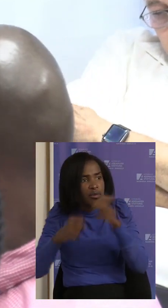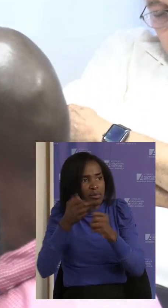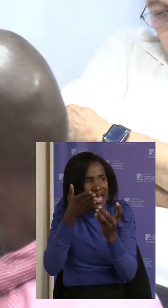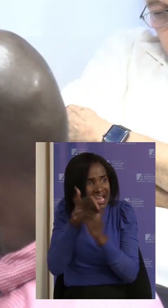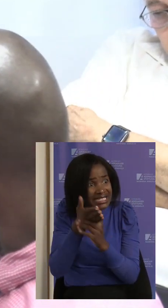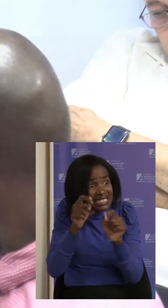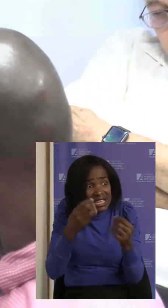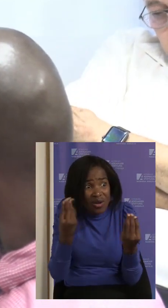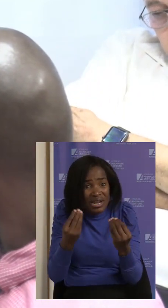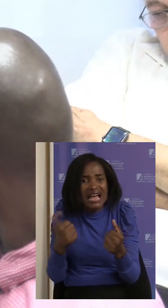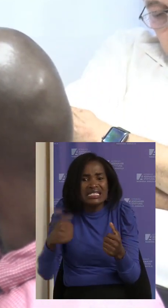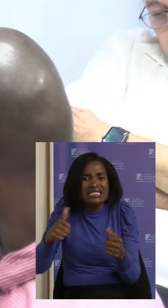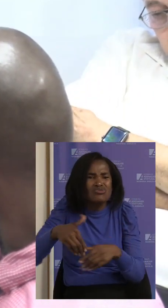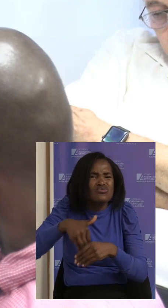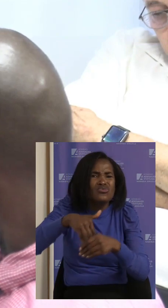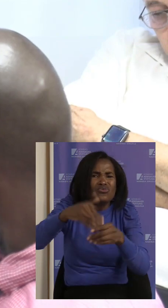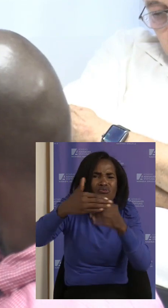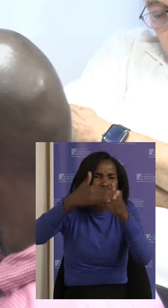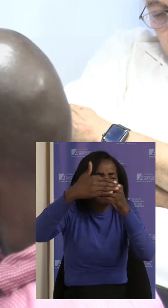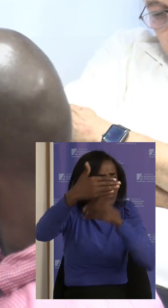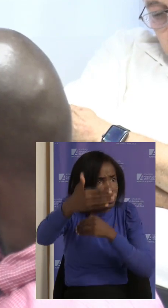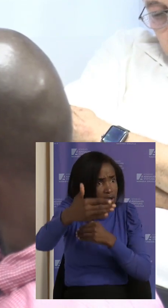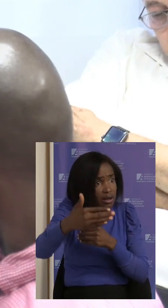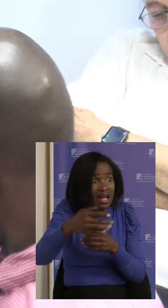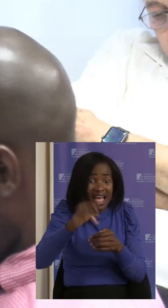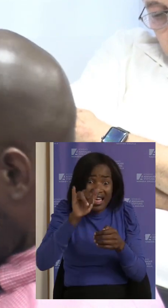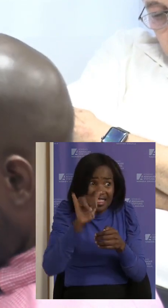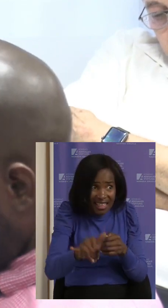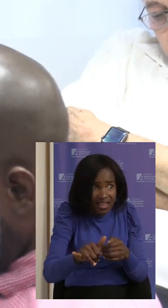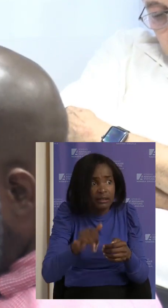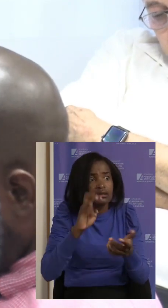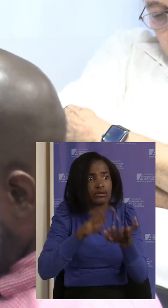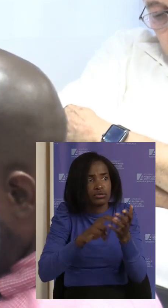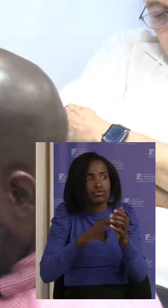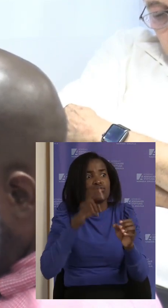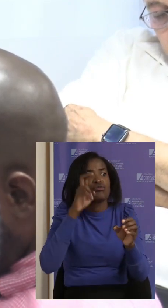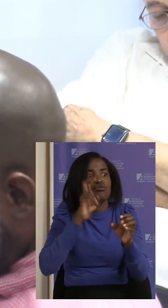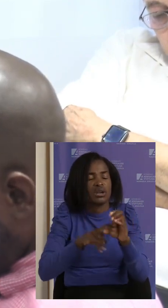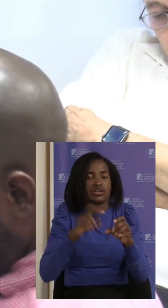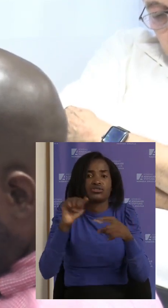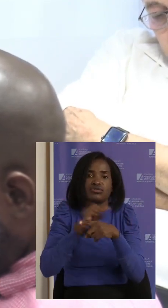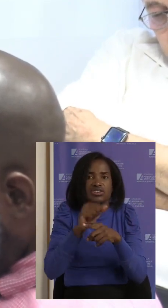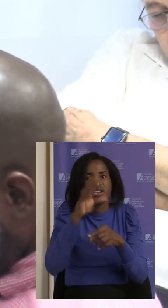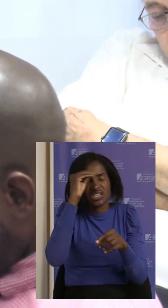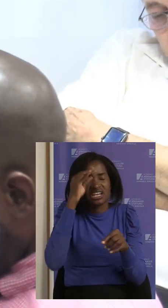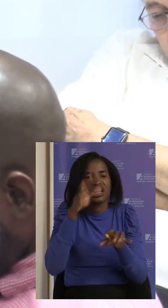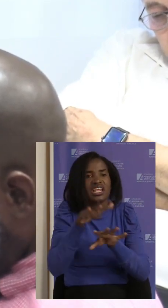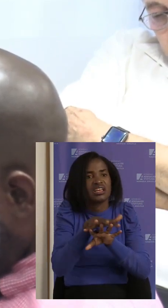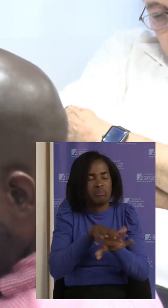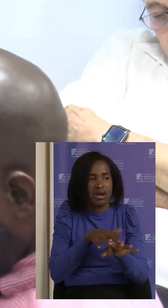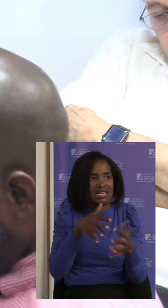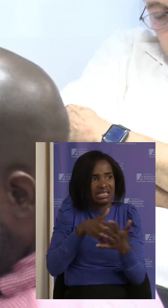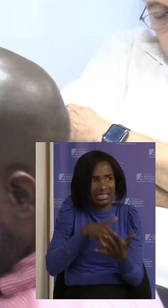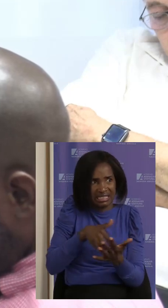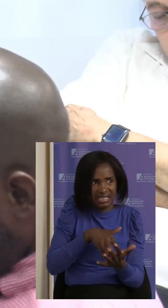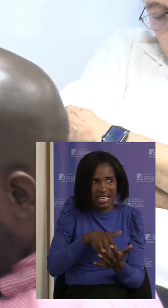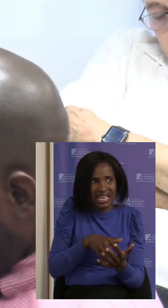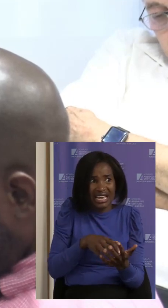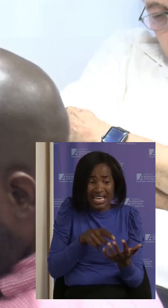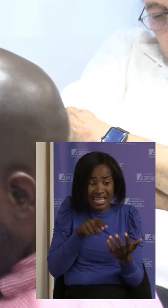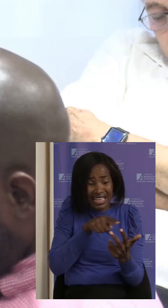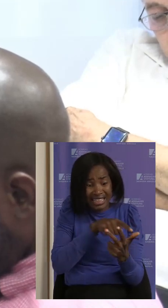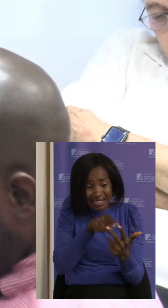Now learners have to travel long distances, and that already jeopardized the quality of training and learning and et cetera. So I think those are some